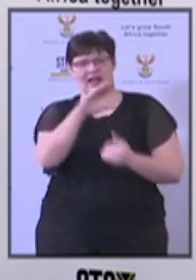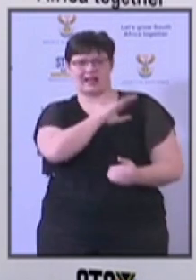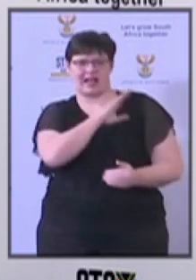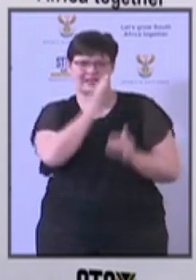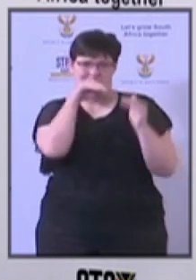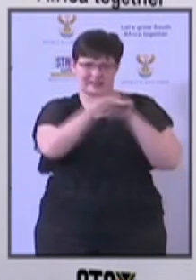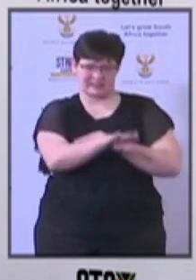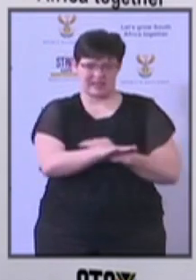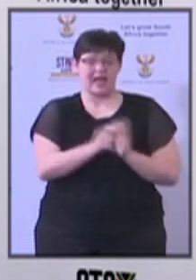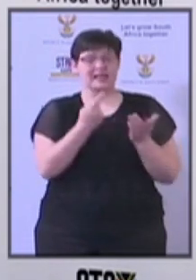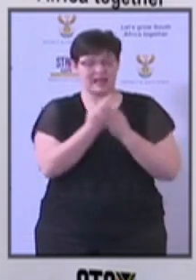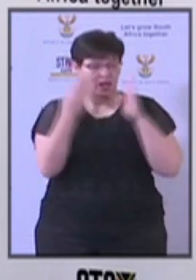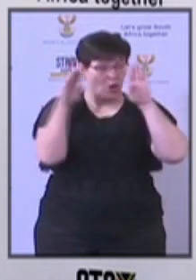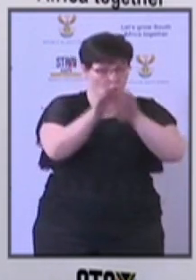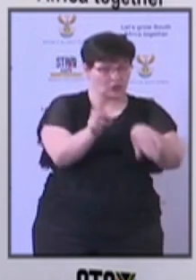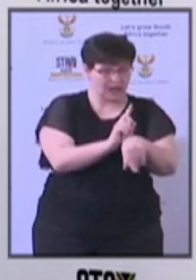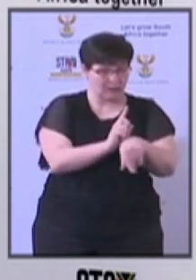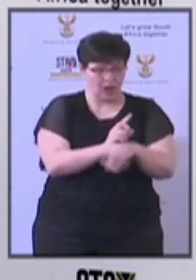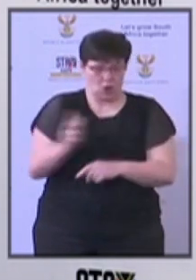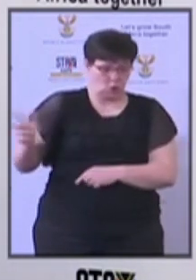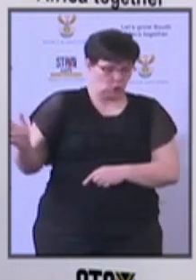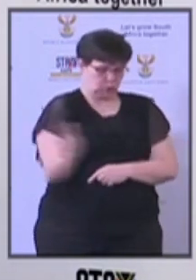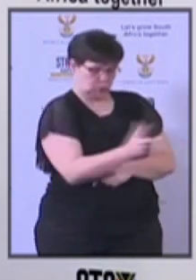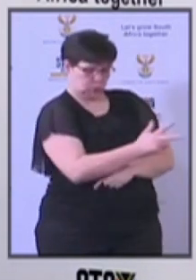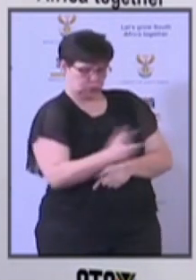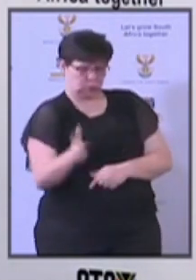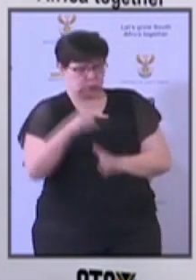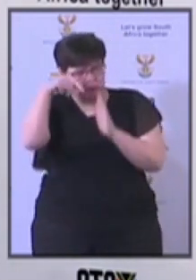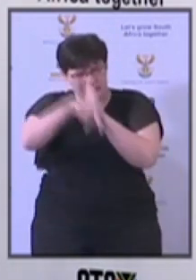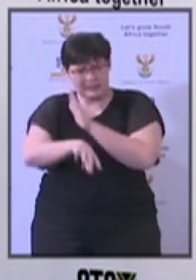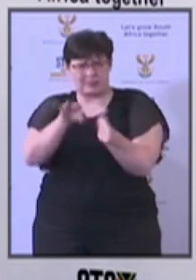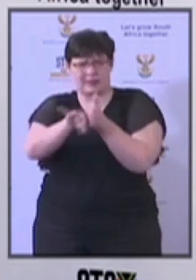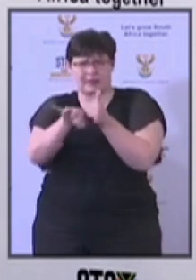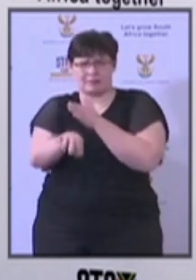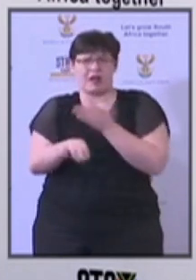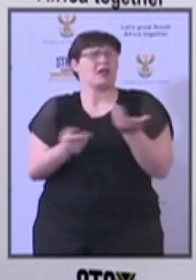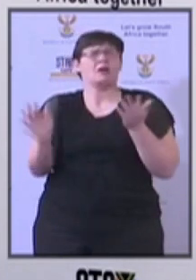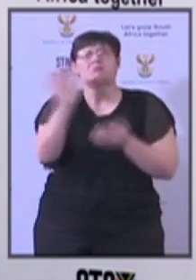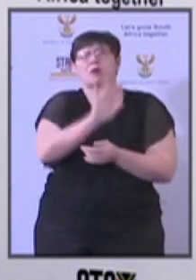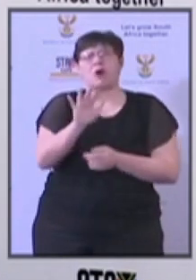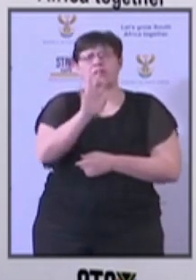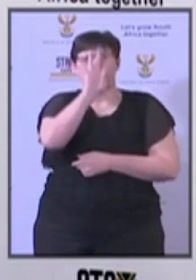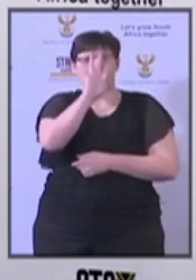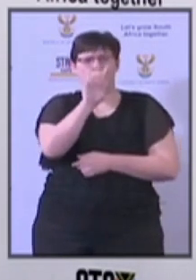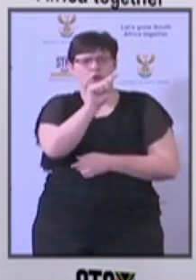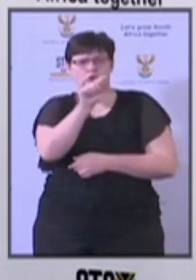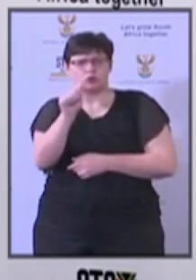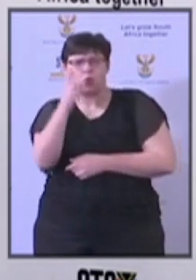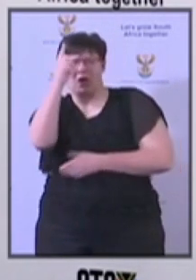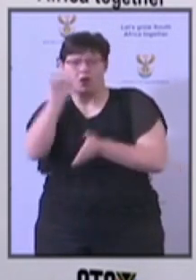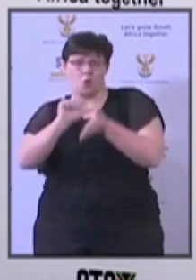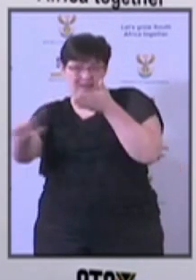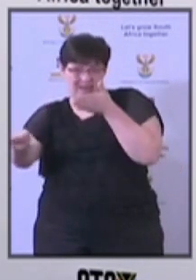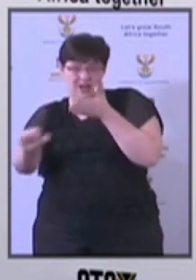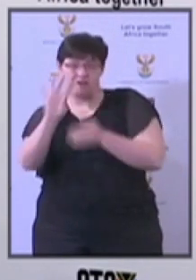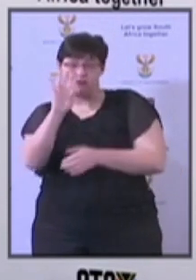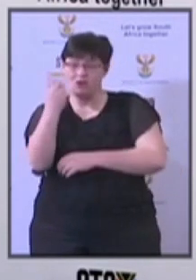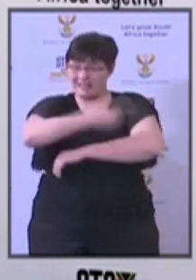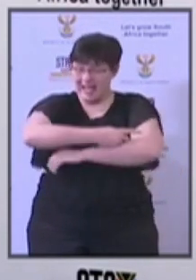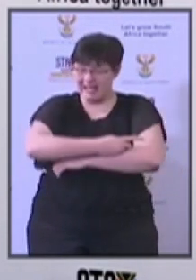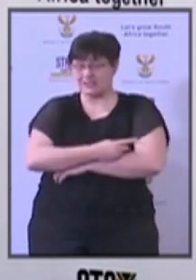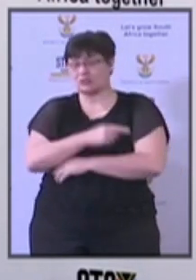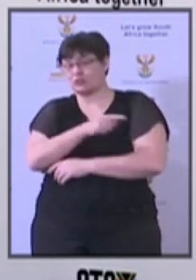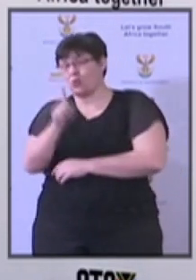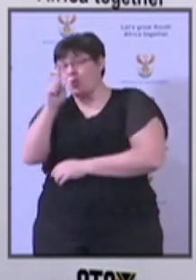deep cleansed, and it would take anything between 4 days and a week for that to happen. Unfortunately, that's what we